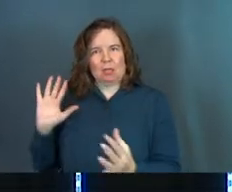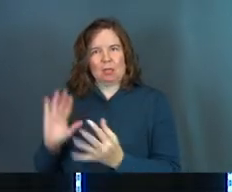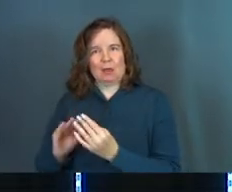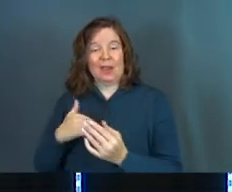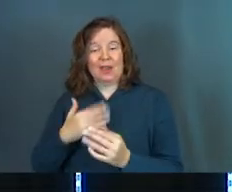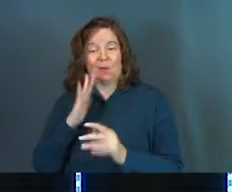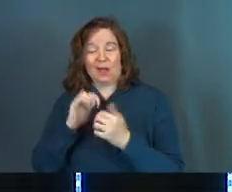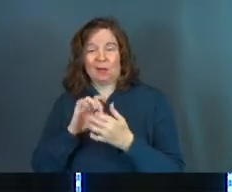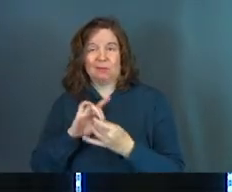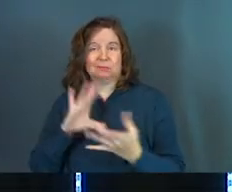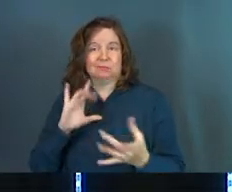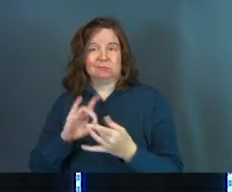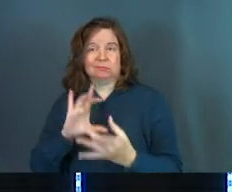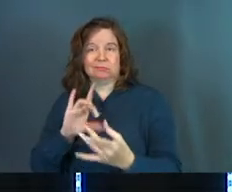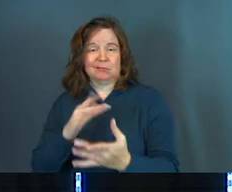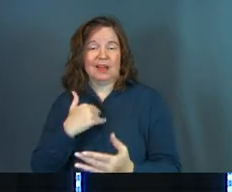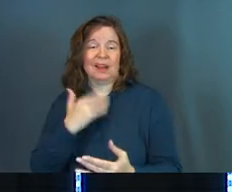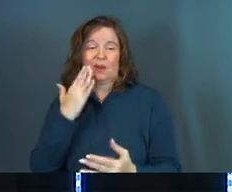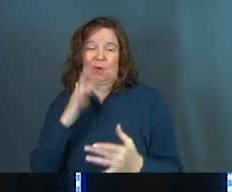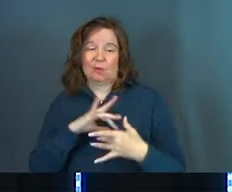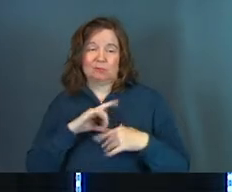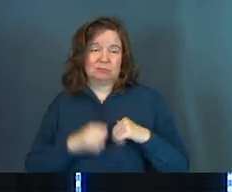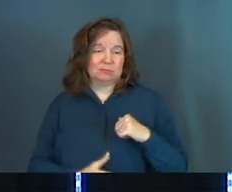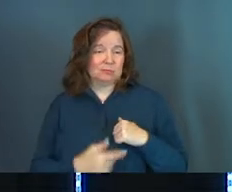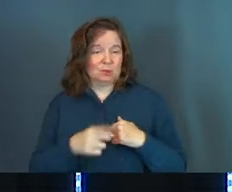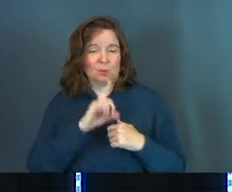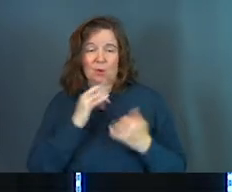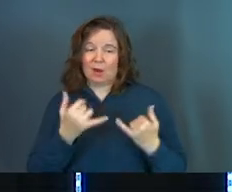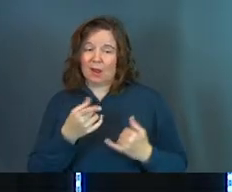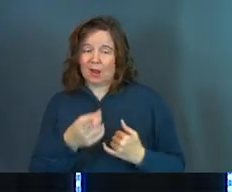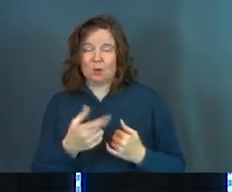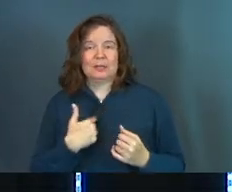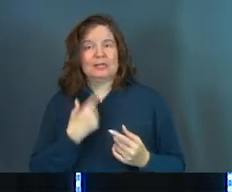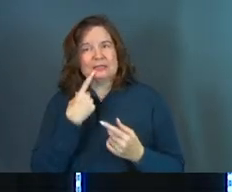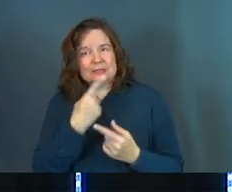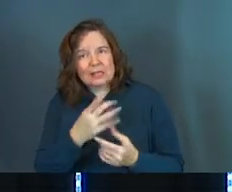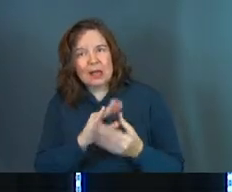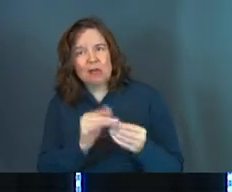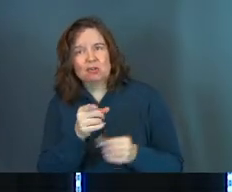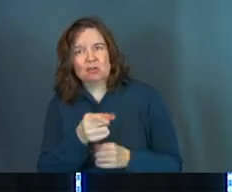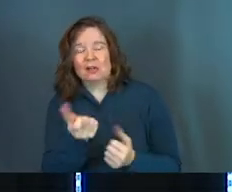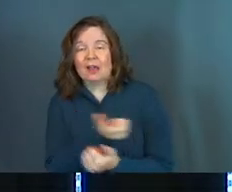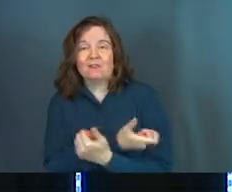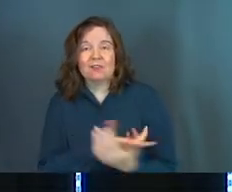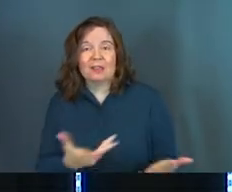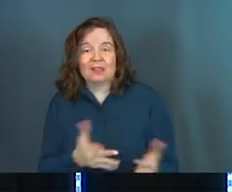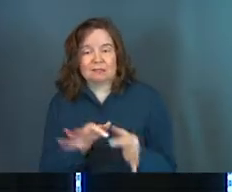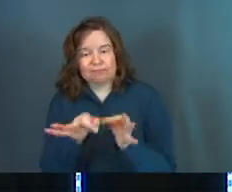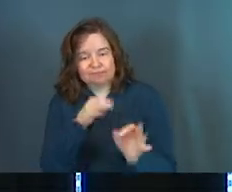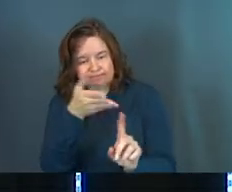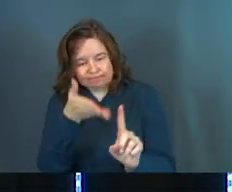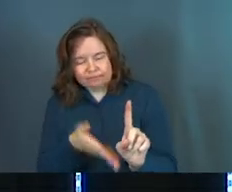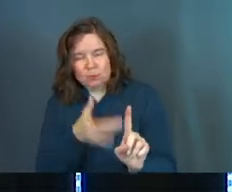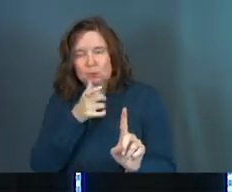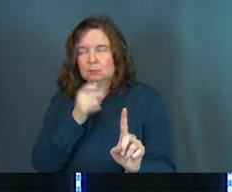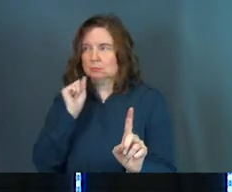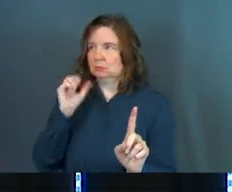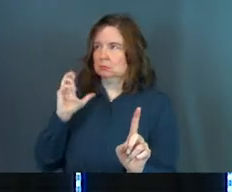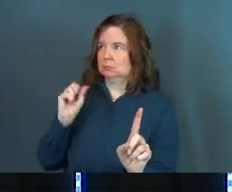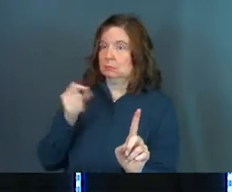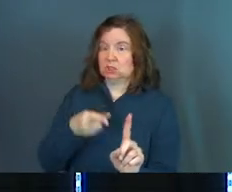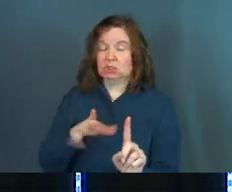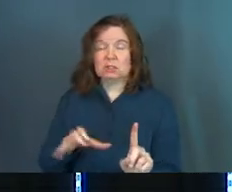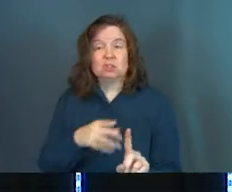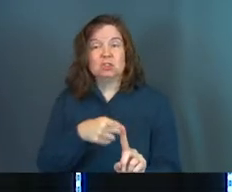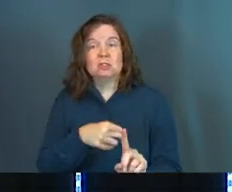how they all broke apart, and I know how broken you are even now. And he just tells her everything about herself. And that's what she